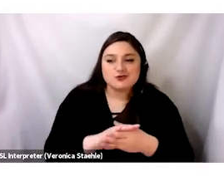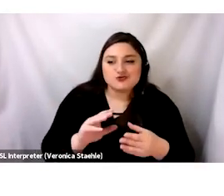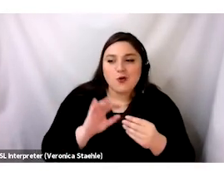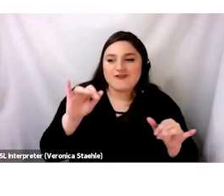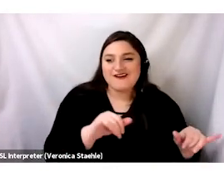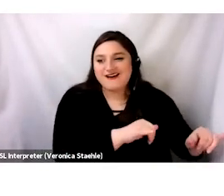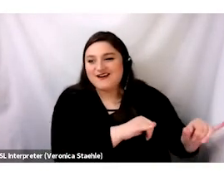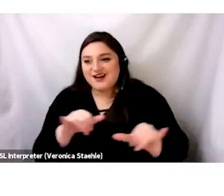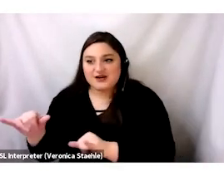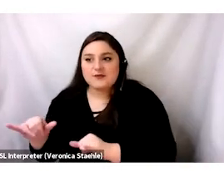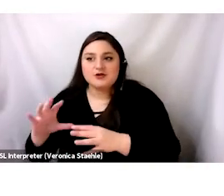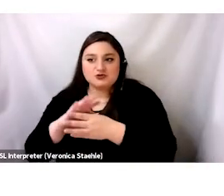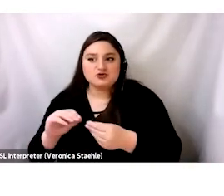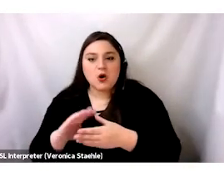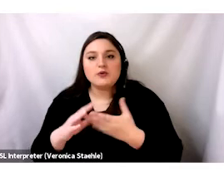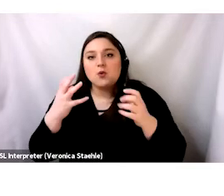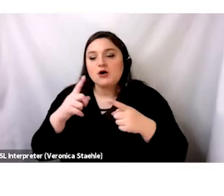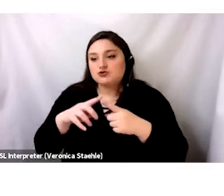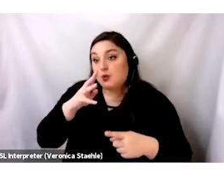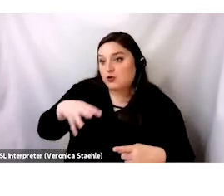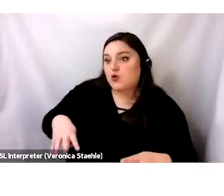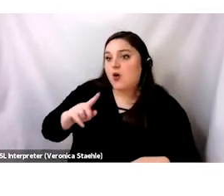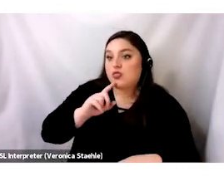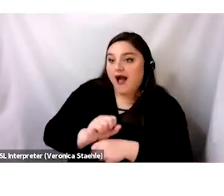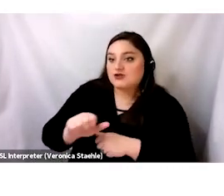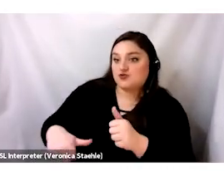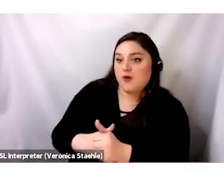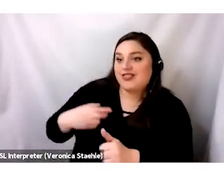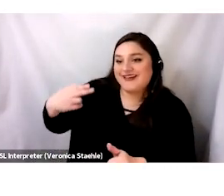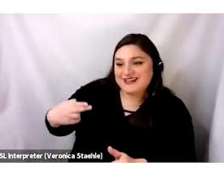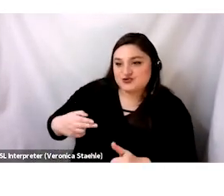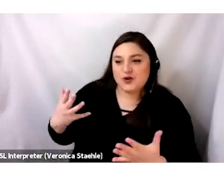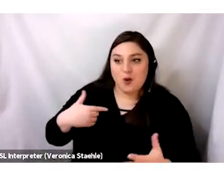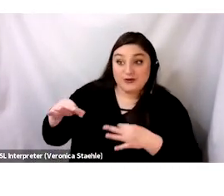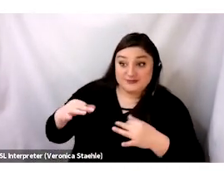want us to know about cotton, not all of the things that we've learned here in this lecture.